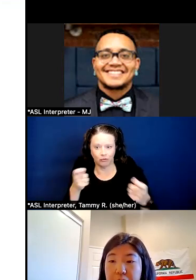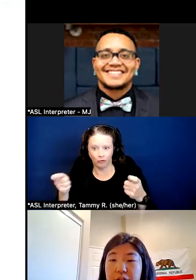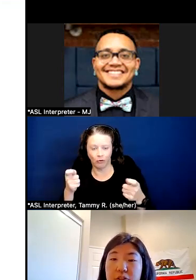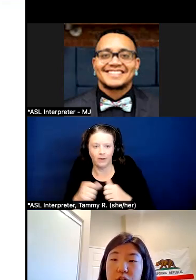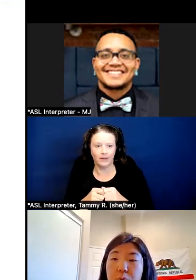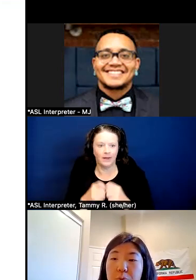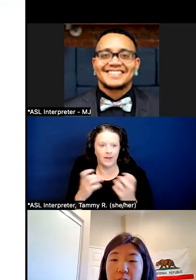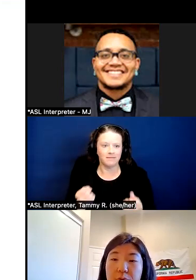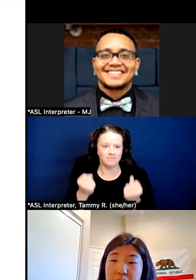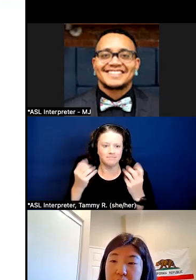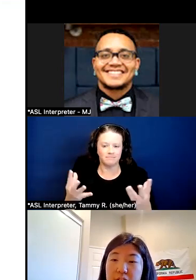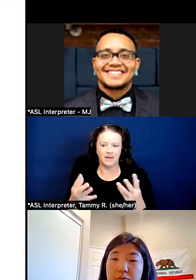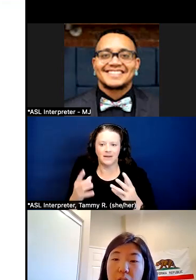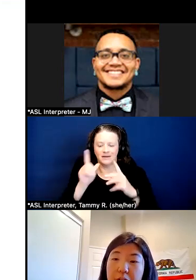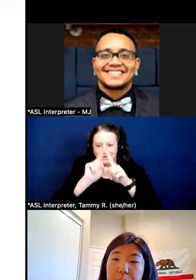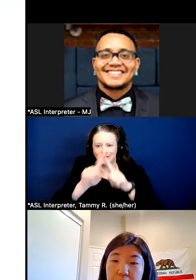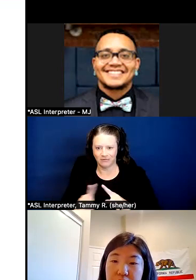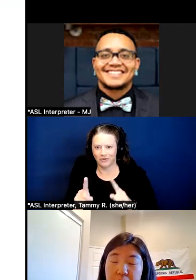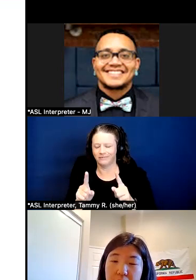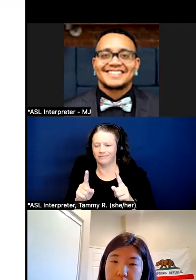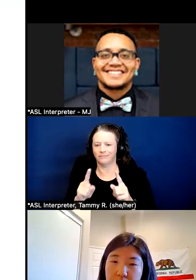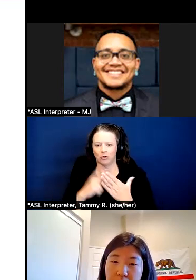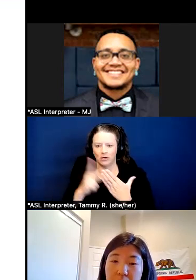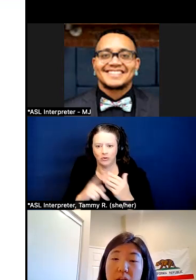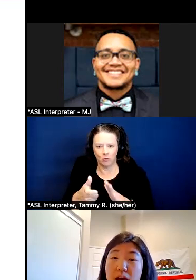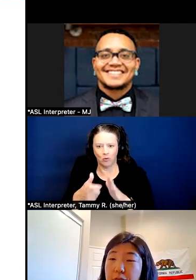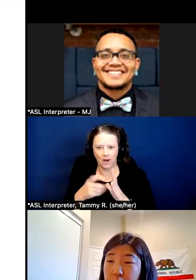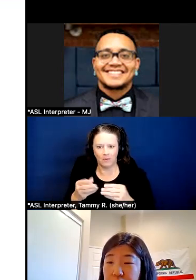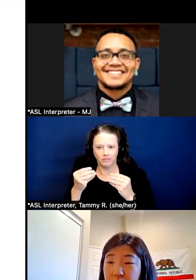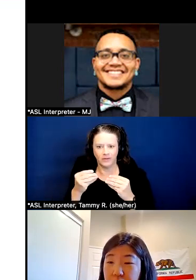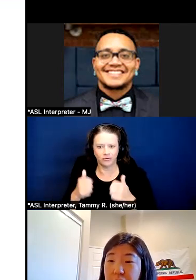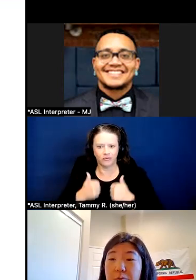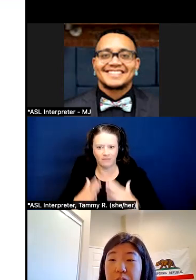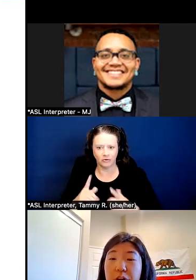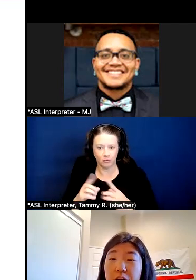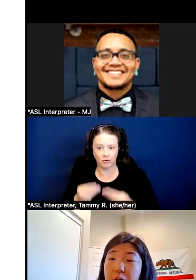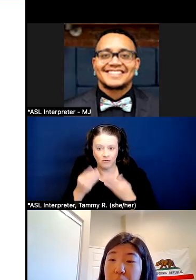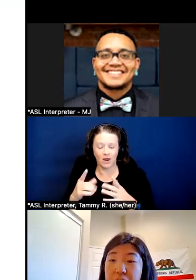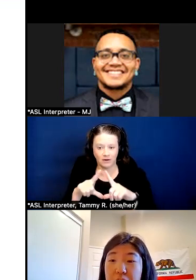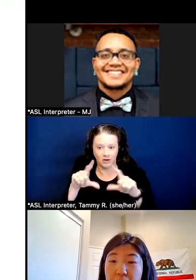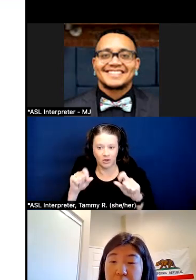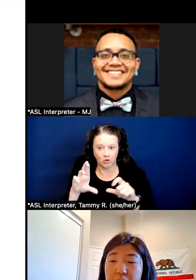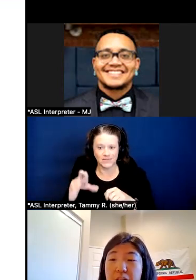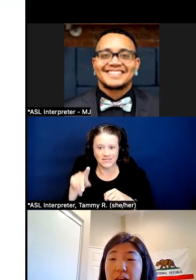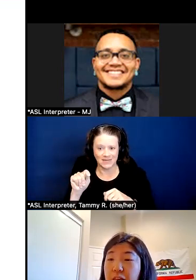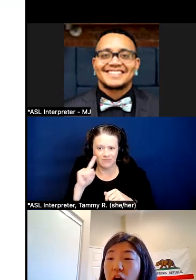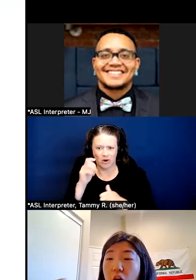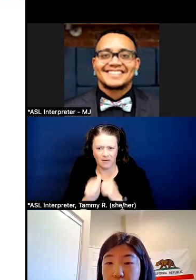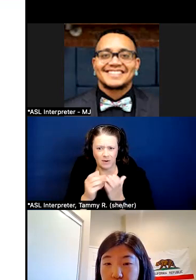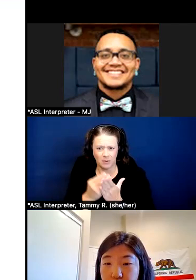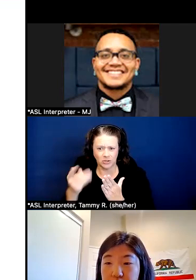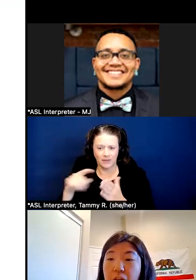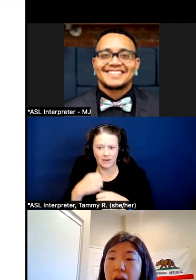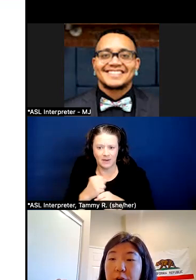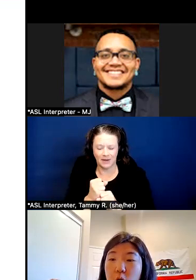require survivors to provide receipts for every purchase that they make. Unfortunately, we've heard from many survivors that